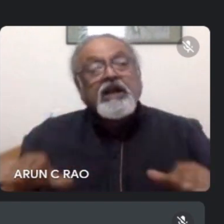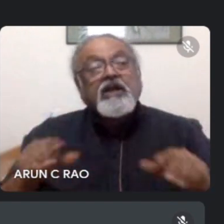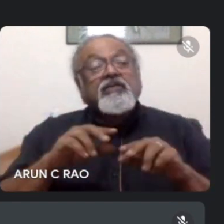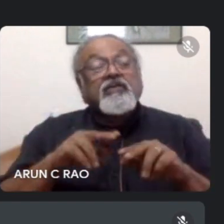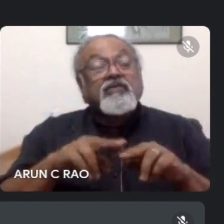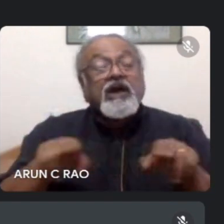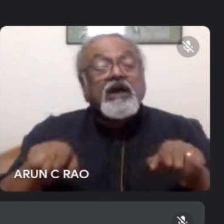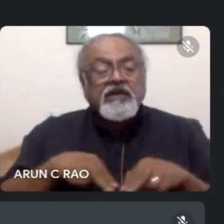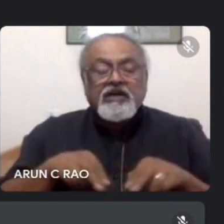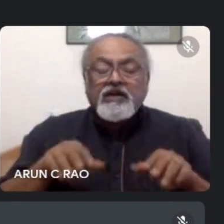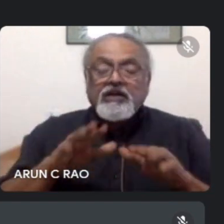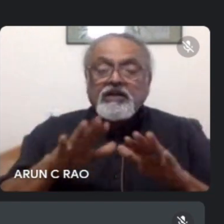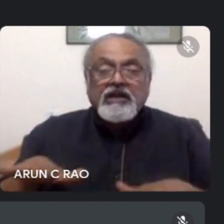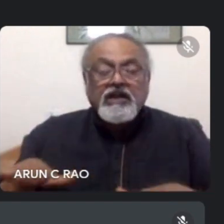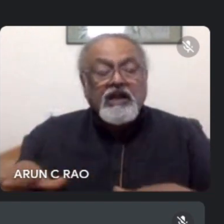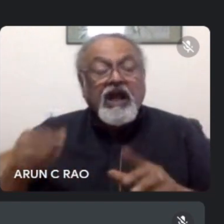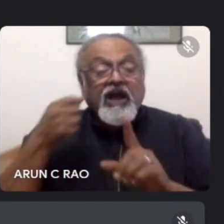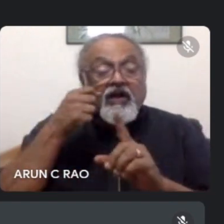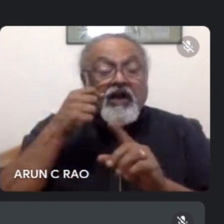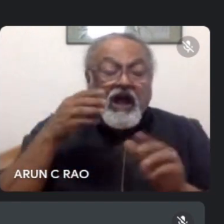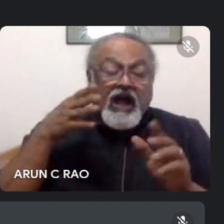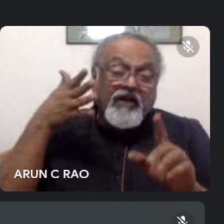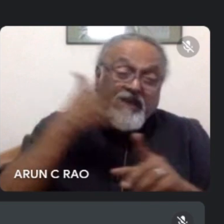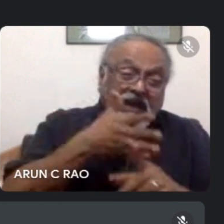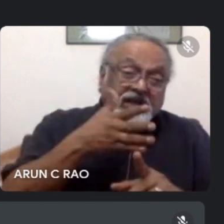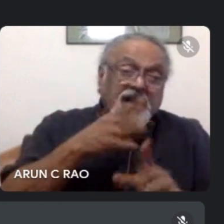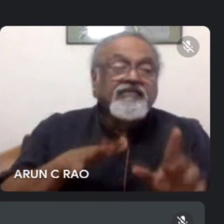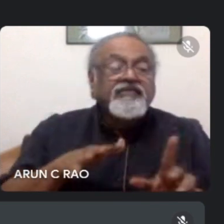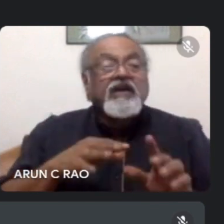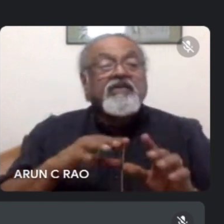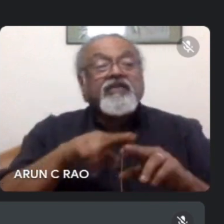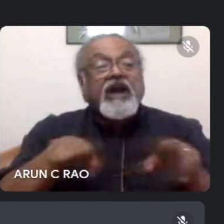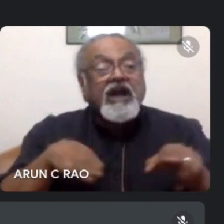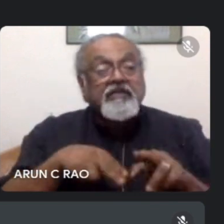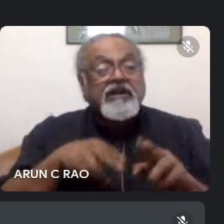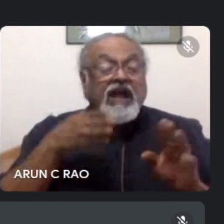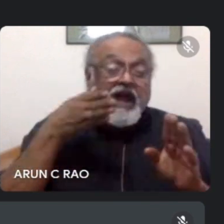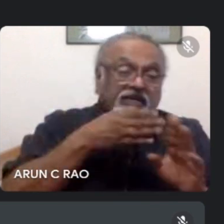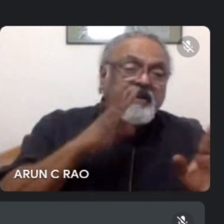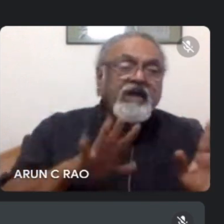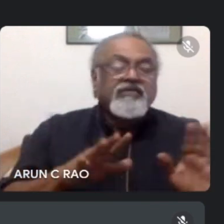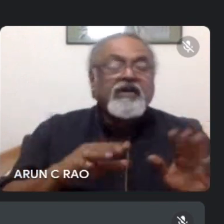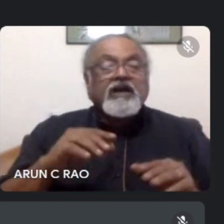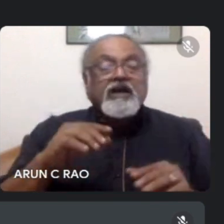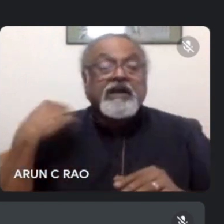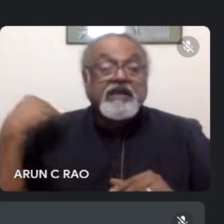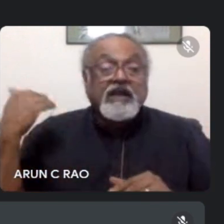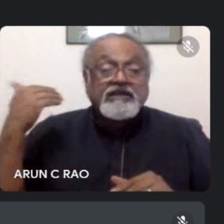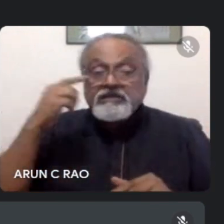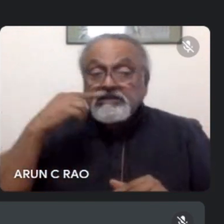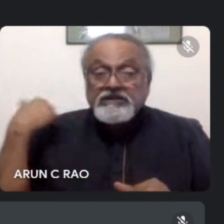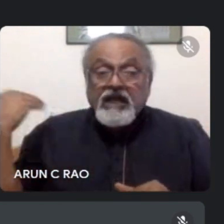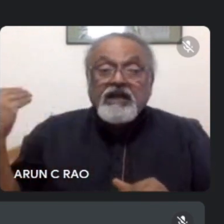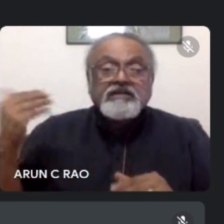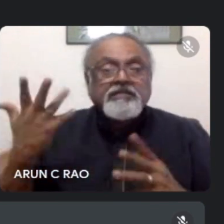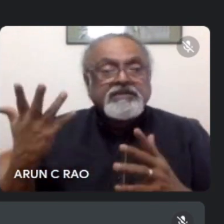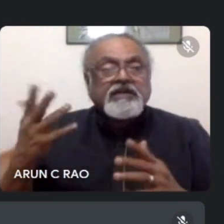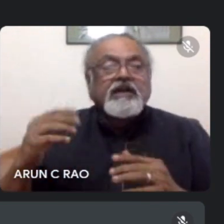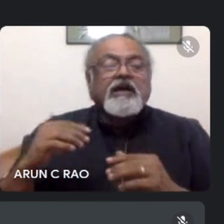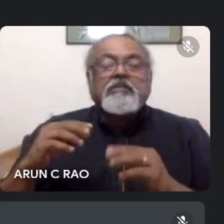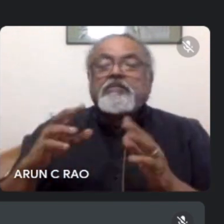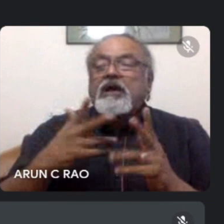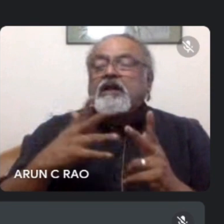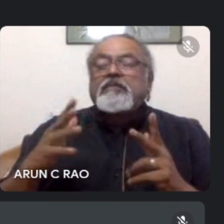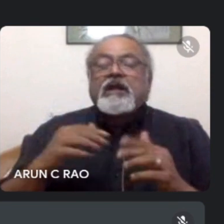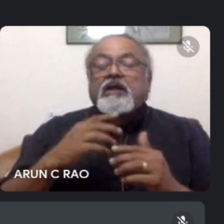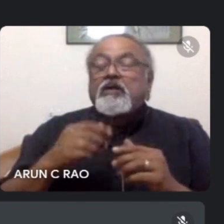gets affected. It is not just the child, it's the parents, it's the siblings if they have siblings. Even siblings go through a lot of